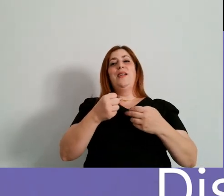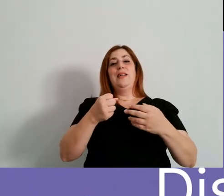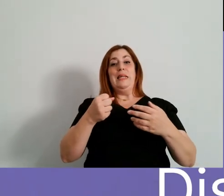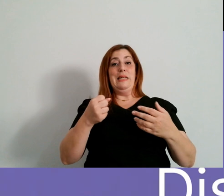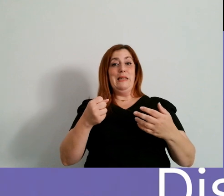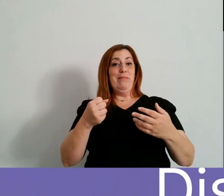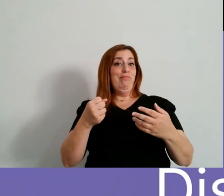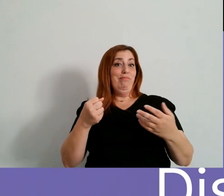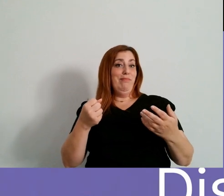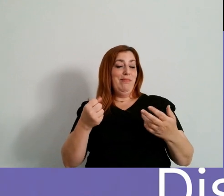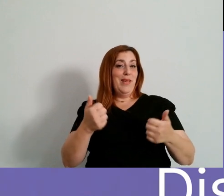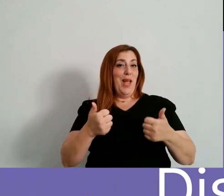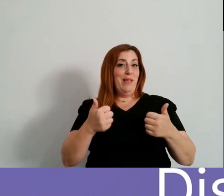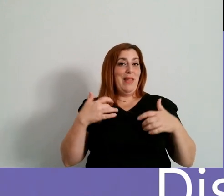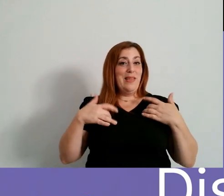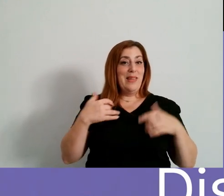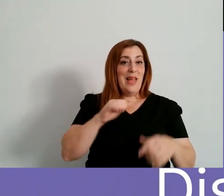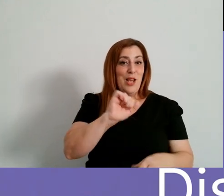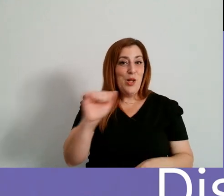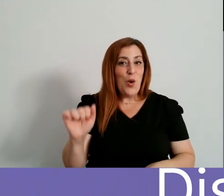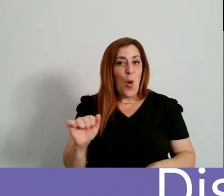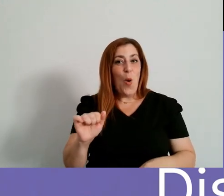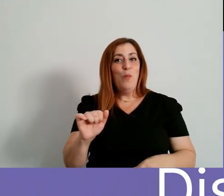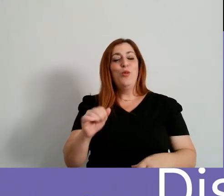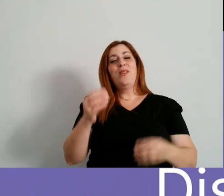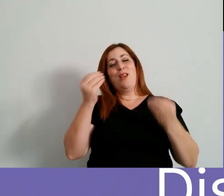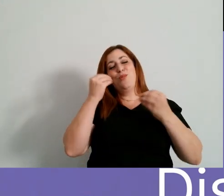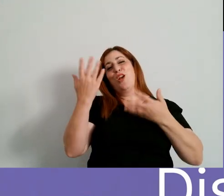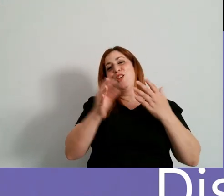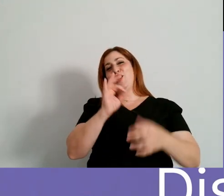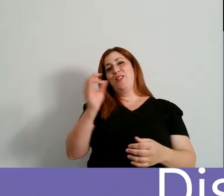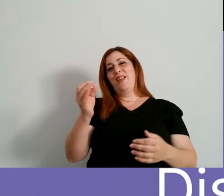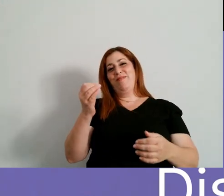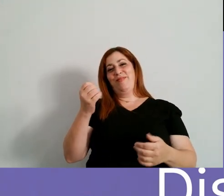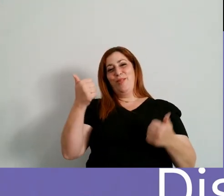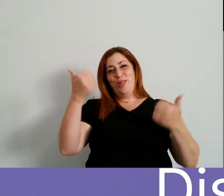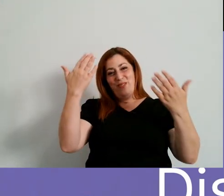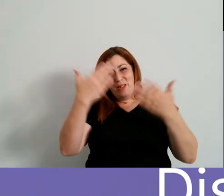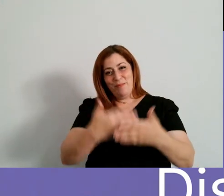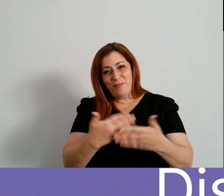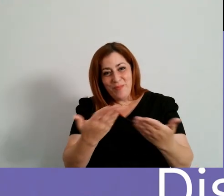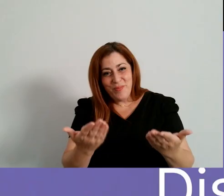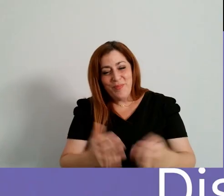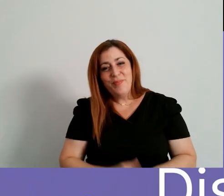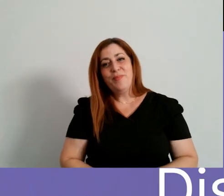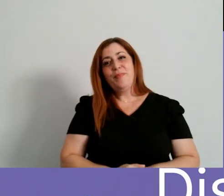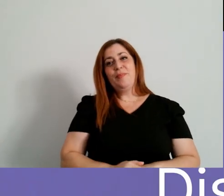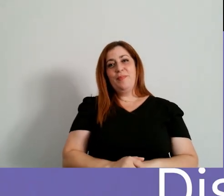something new, and I hope that you have a good rest of the evening. Thank you very much for attending.